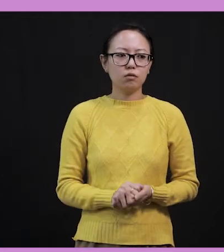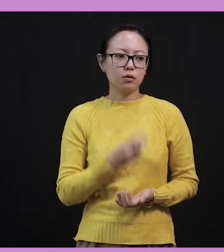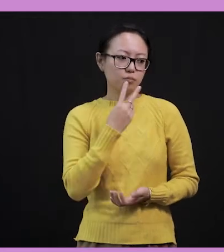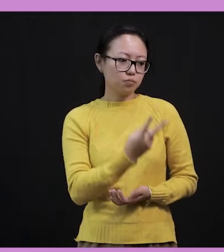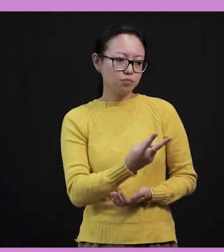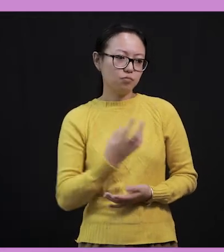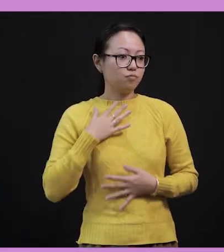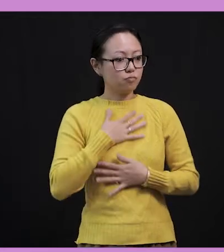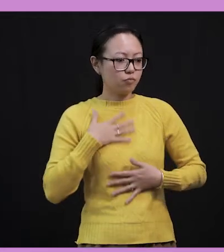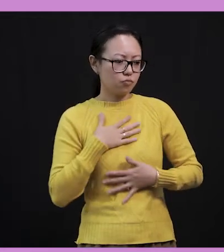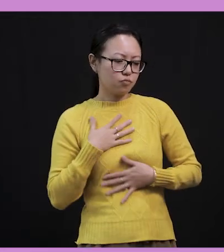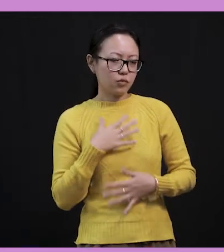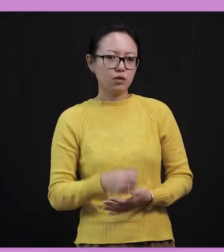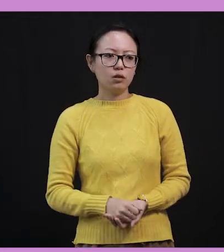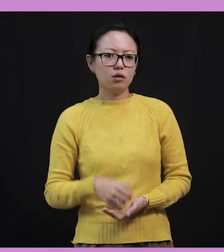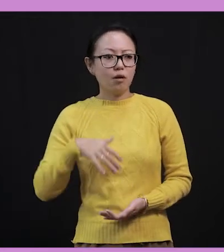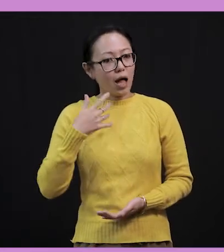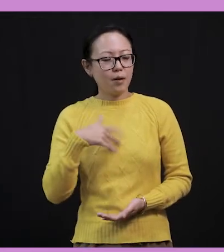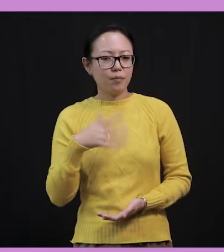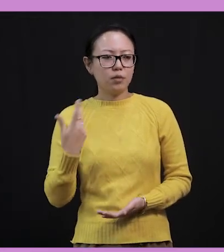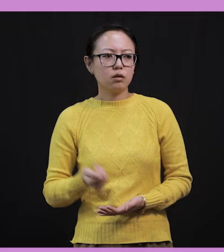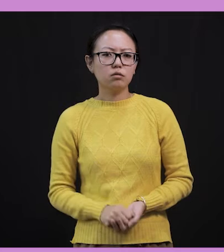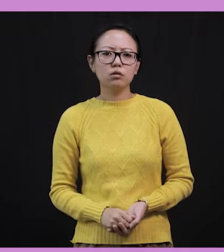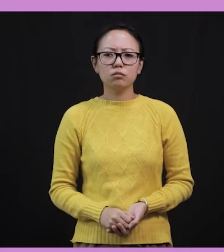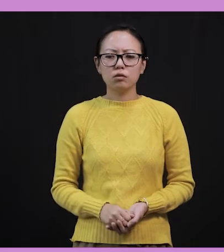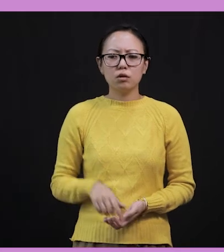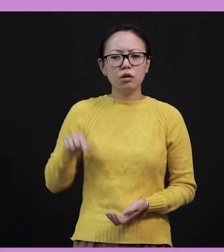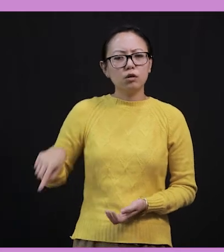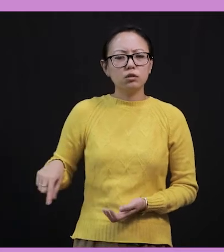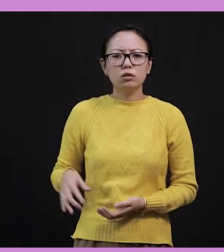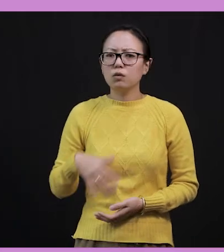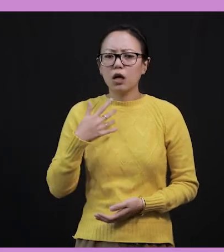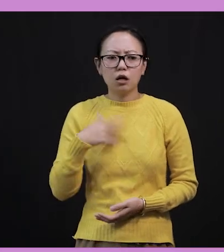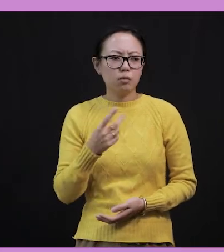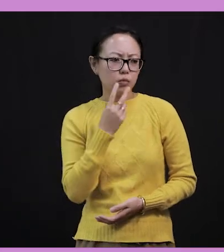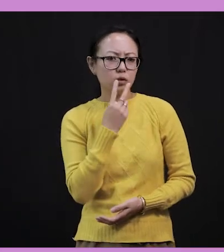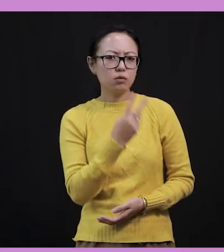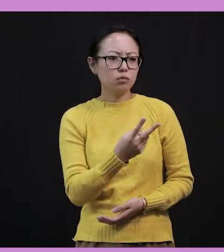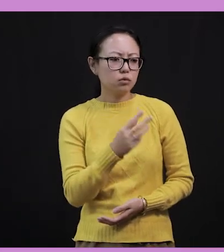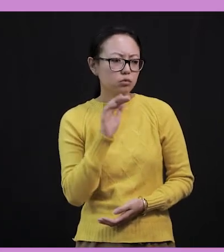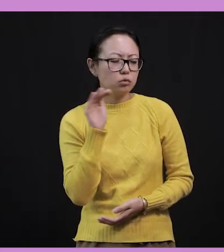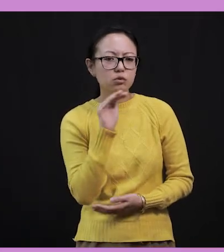how can a child be happy watching the snake? Because he's